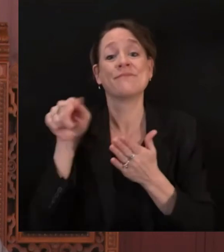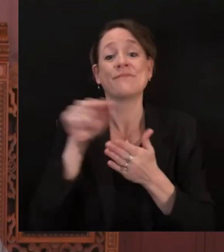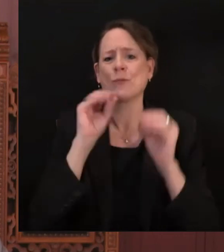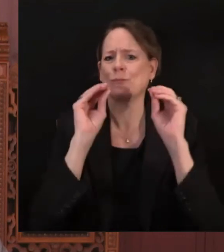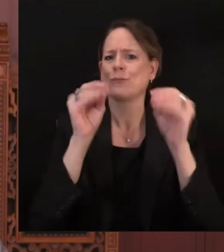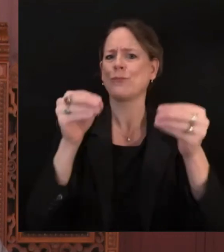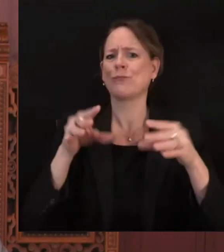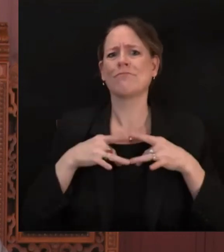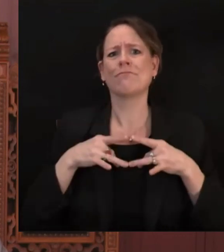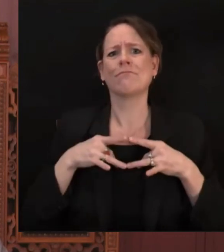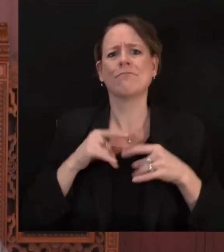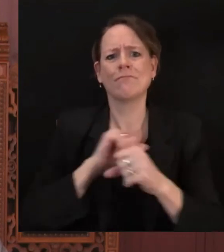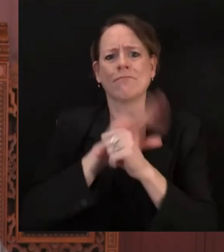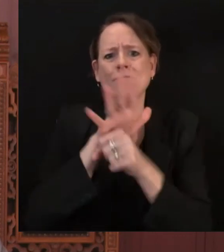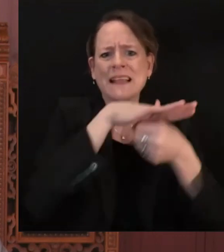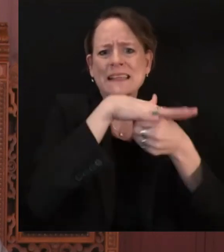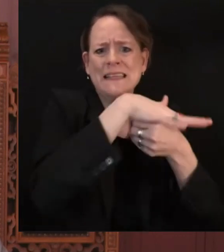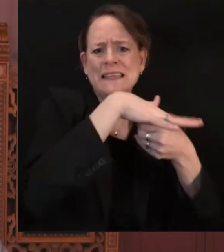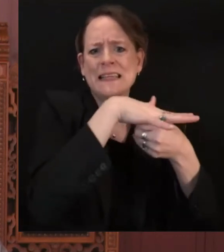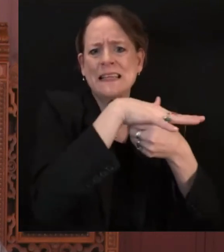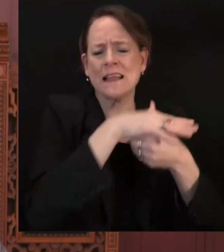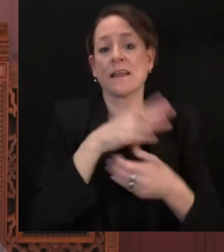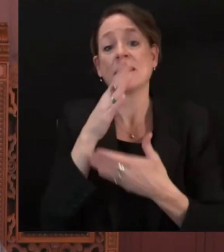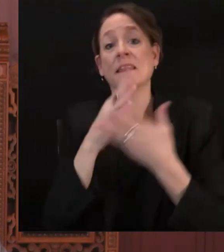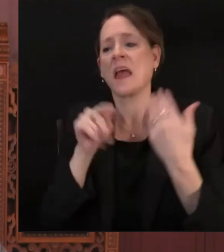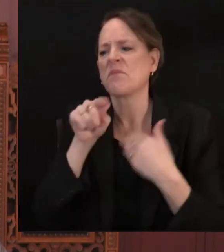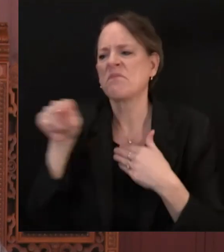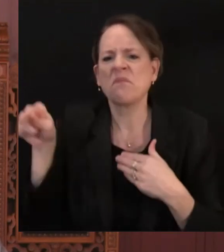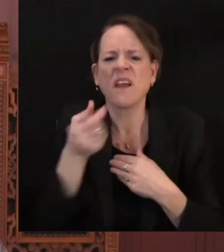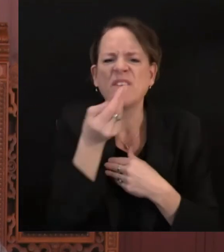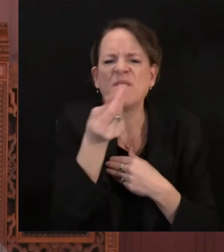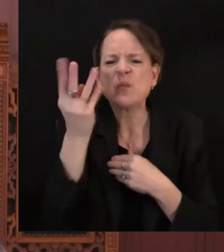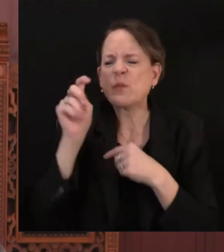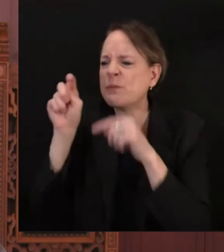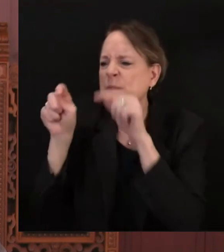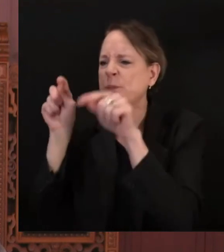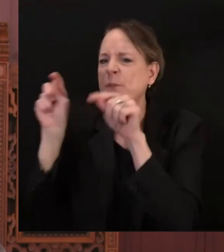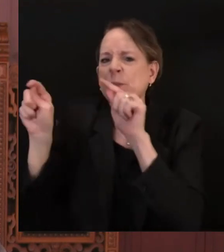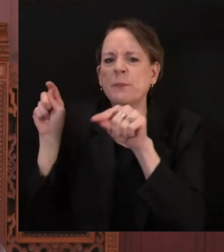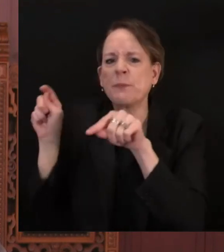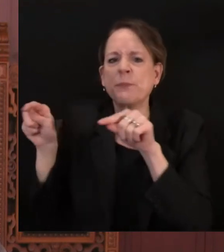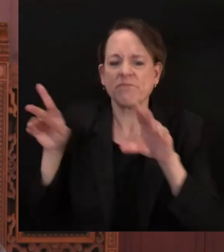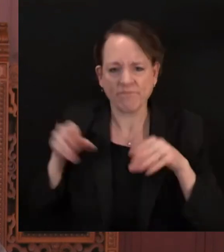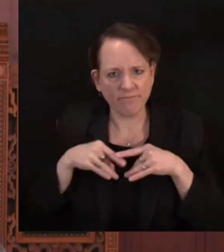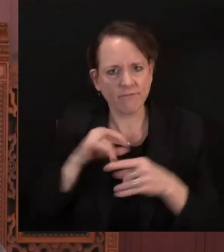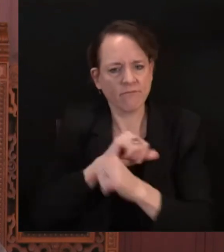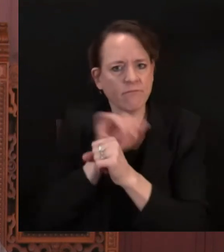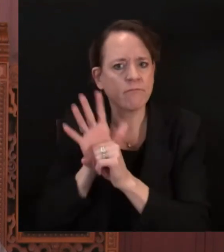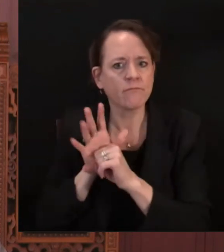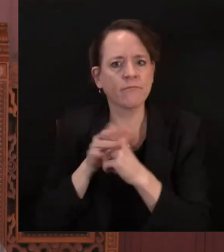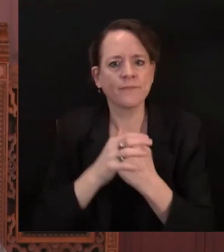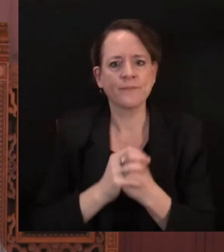in the cases, and many times the cases that have occurred because of something outside of